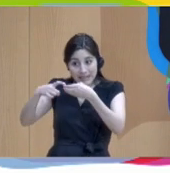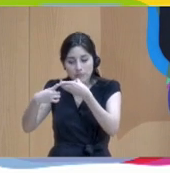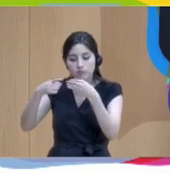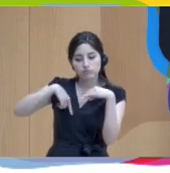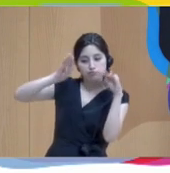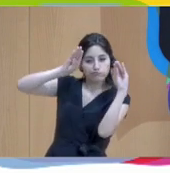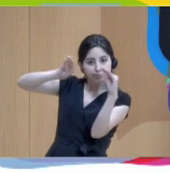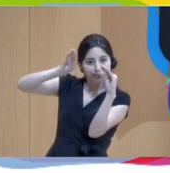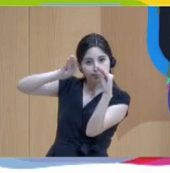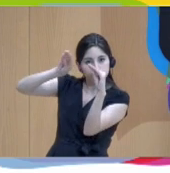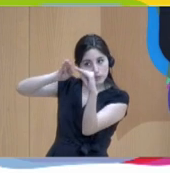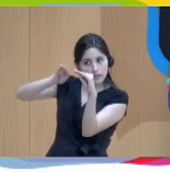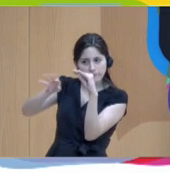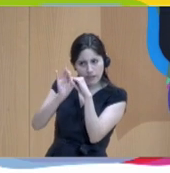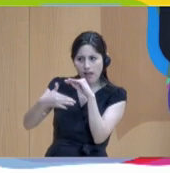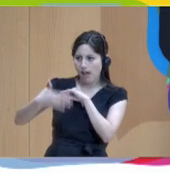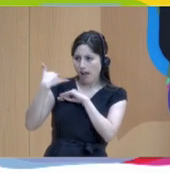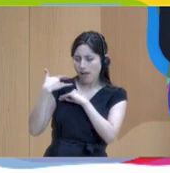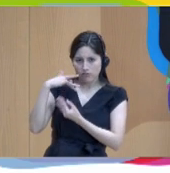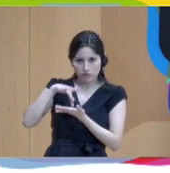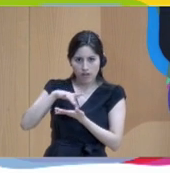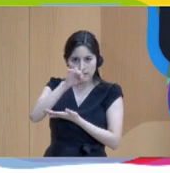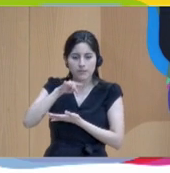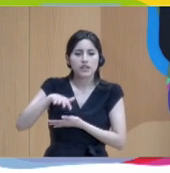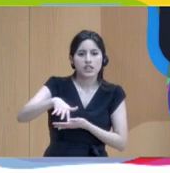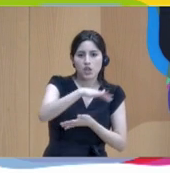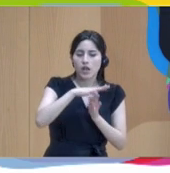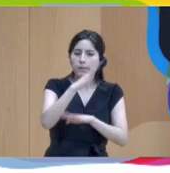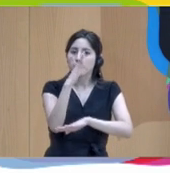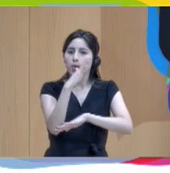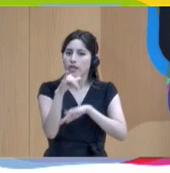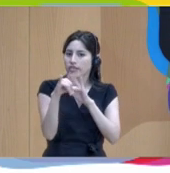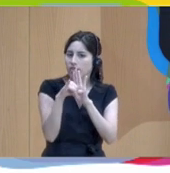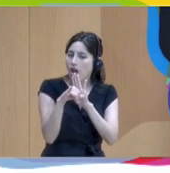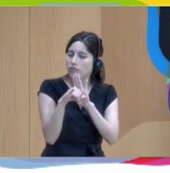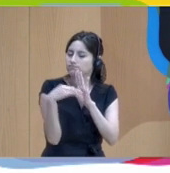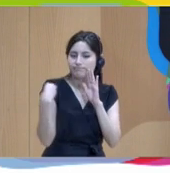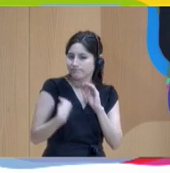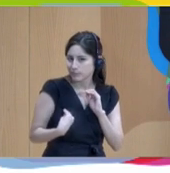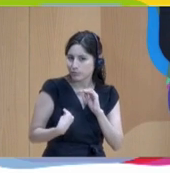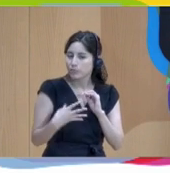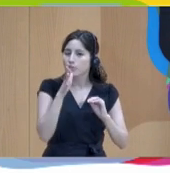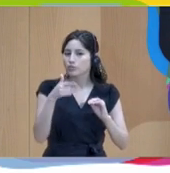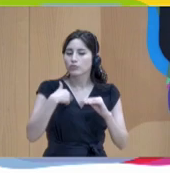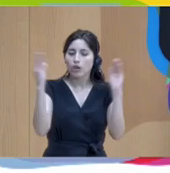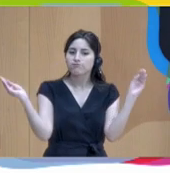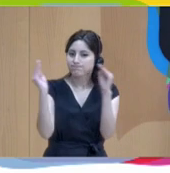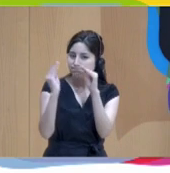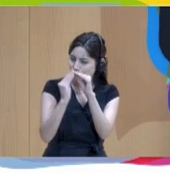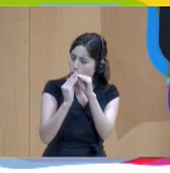trainings. So, this is, I agree with you, this is the right way to do it. And,